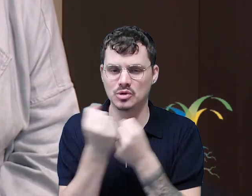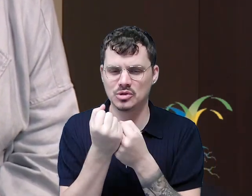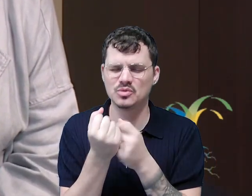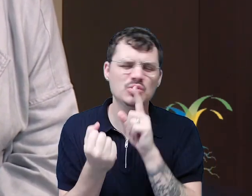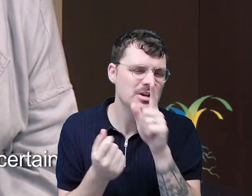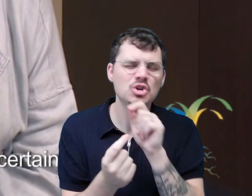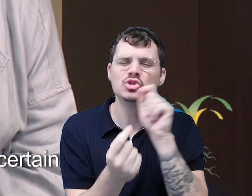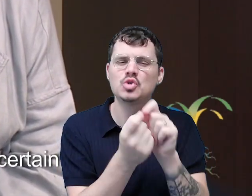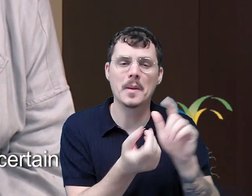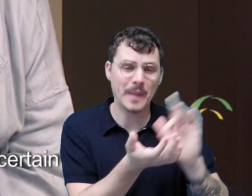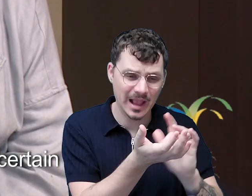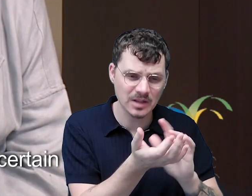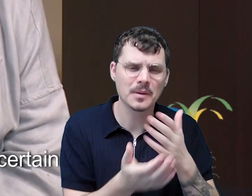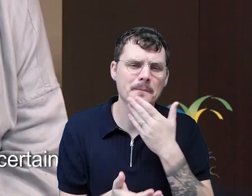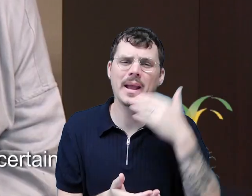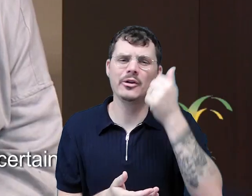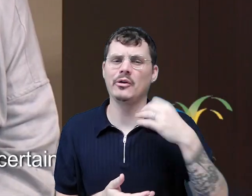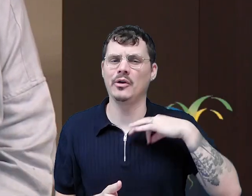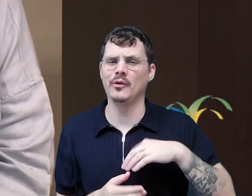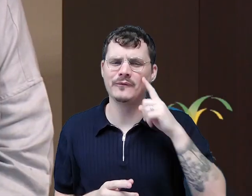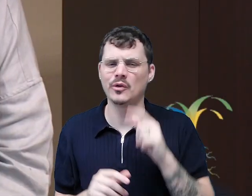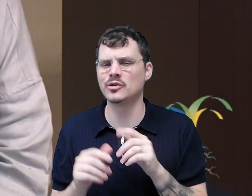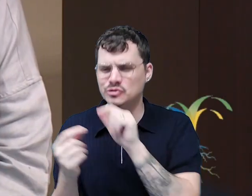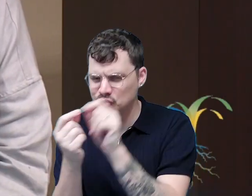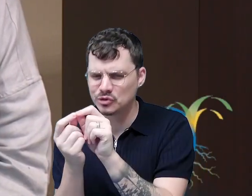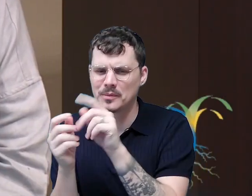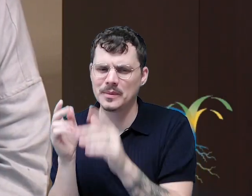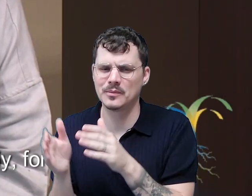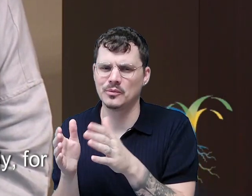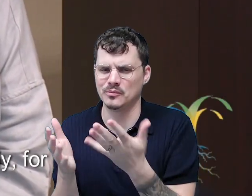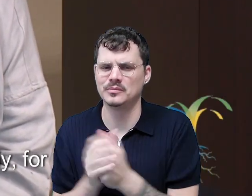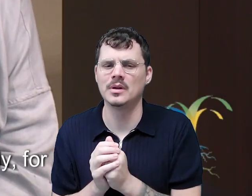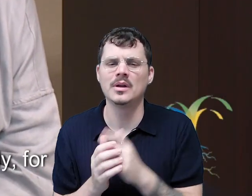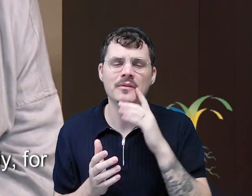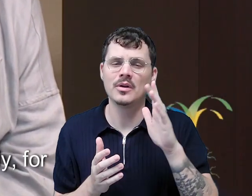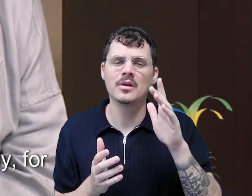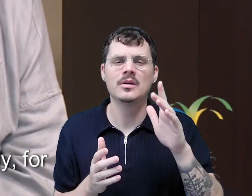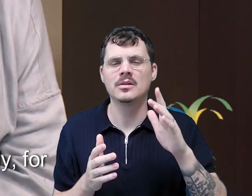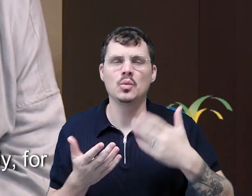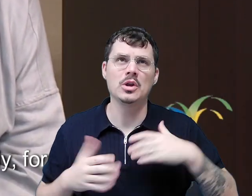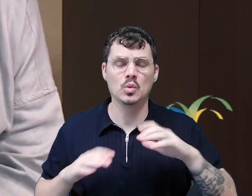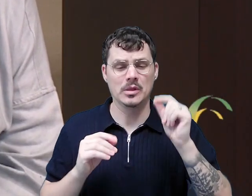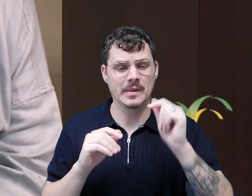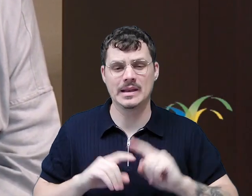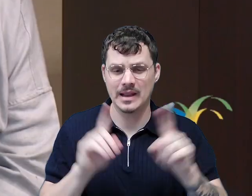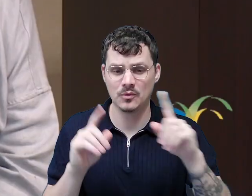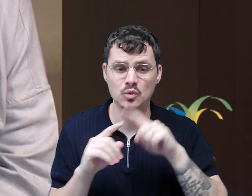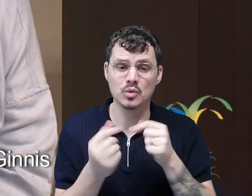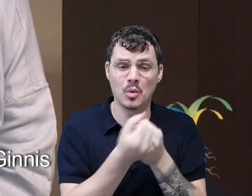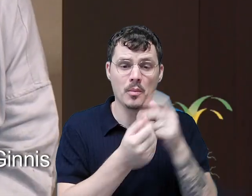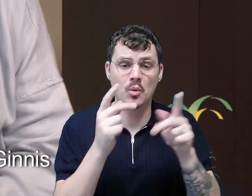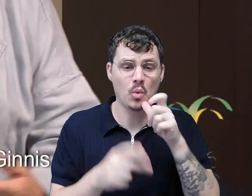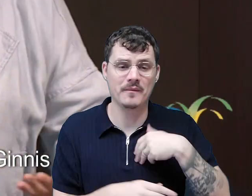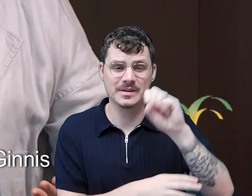Medication support, certain medicines work better for certain people. We do things quite a bit differently, for example,